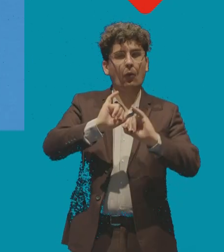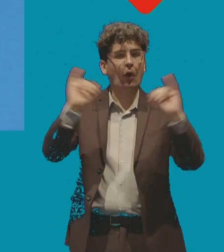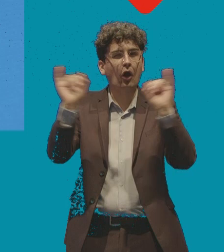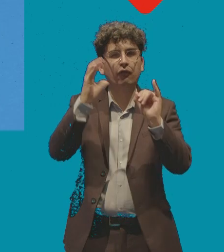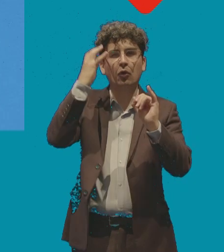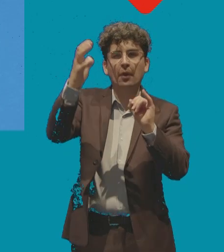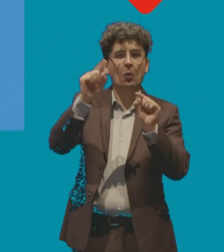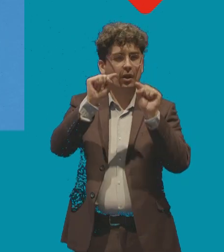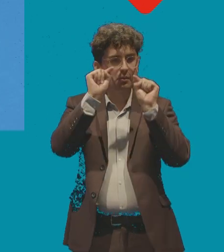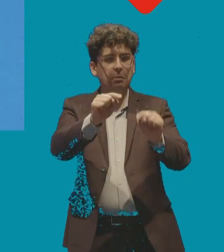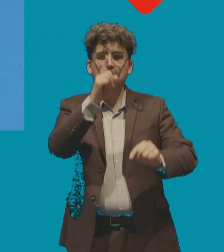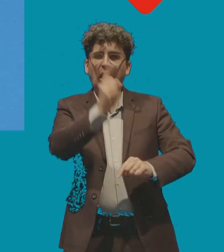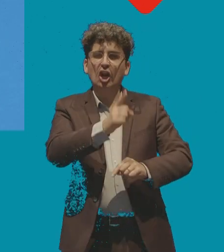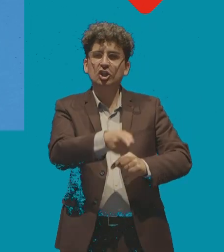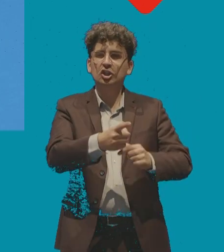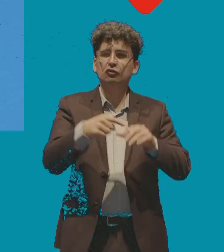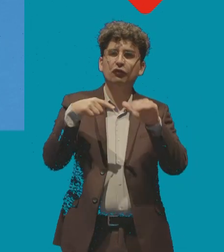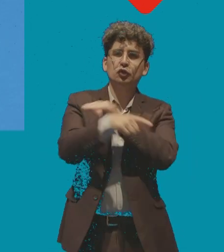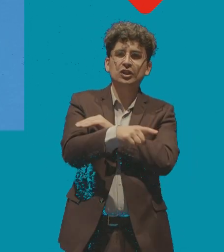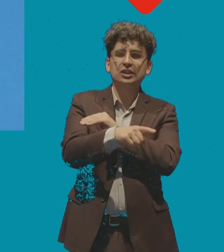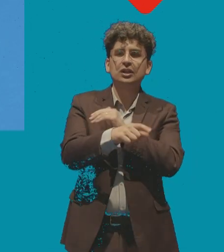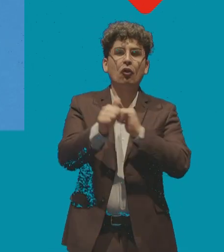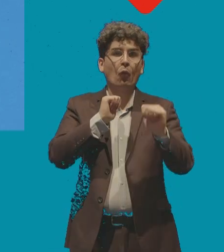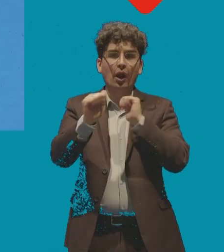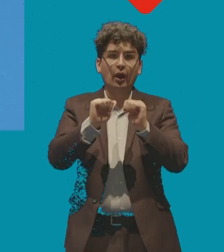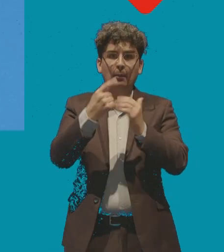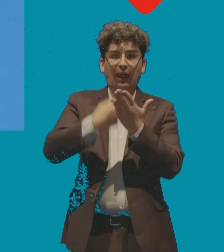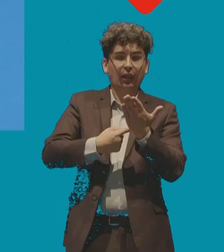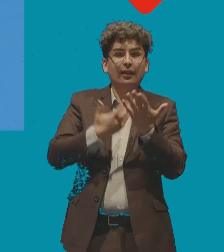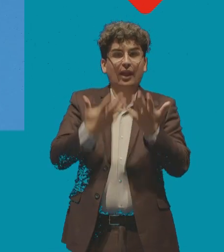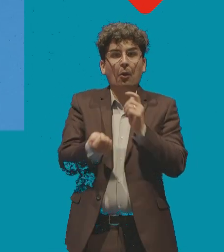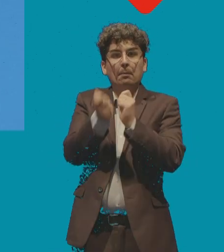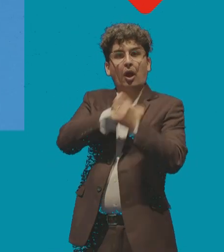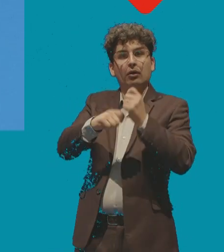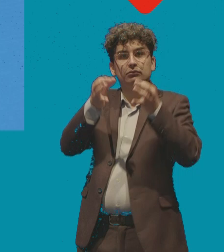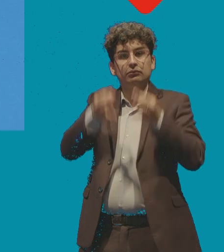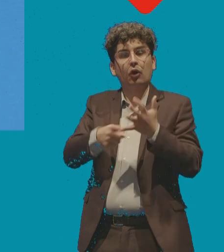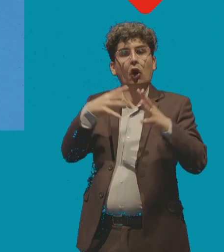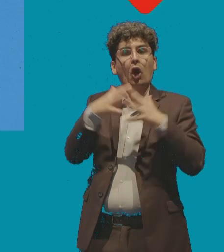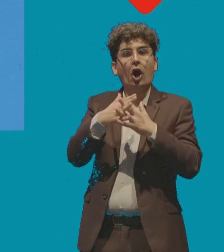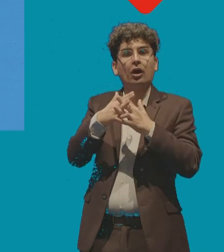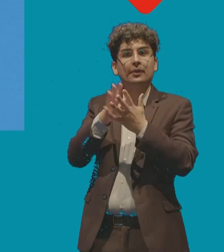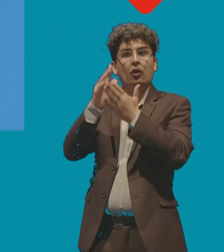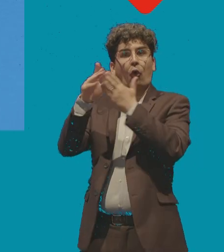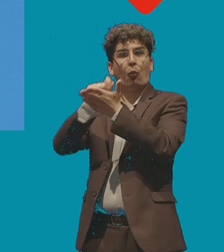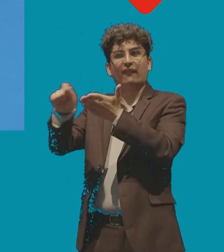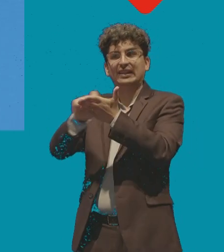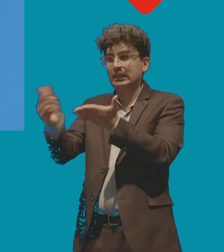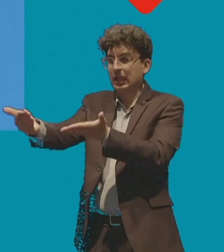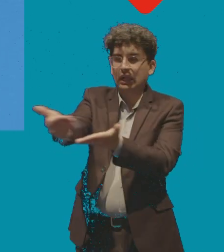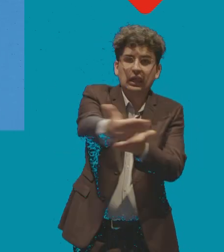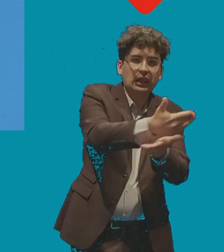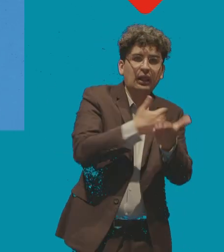pursuit to punish refugees. The Rwanda bill is now law, and the Home Office have already begun rounding up asylum seekers and sending